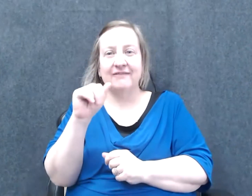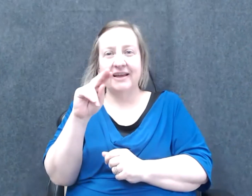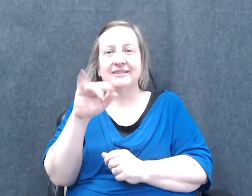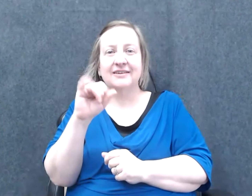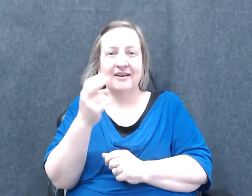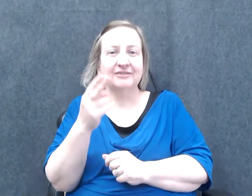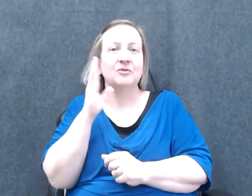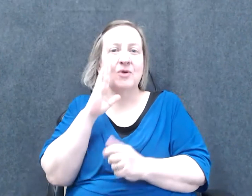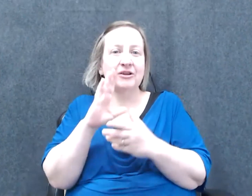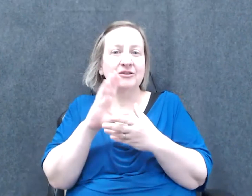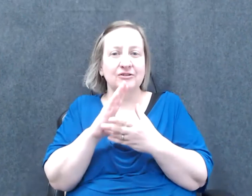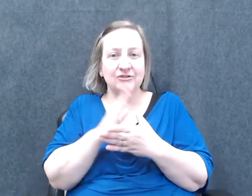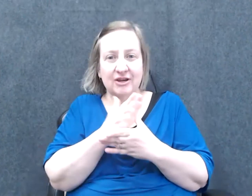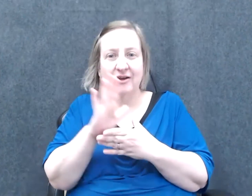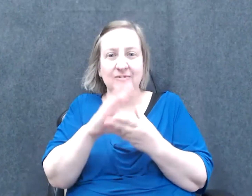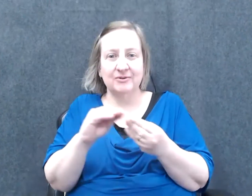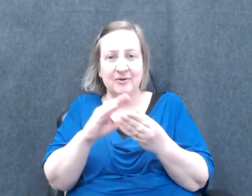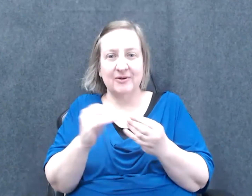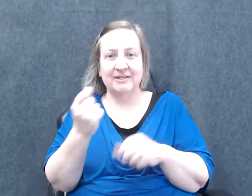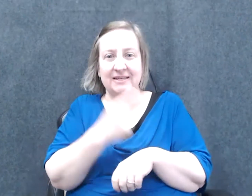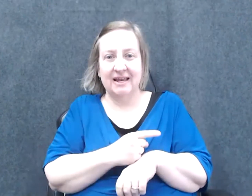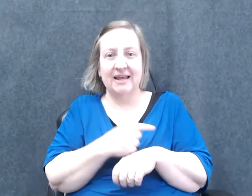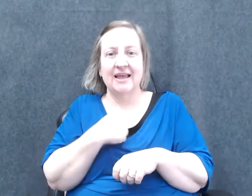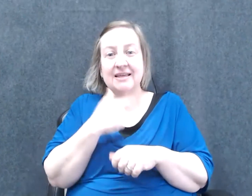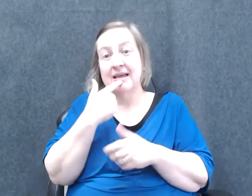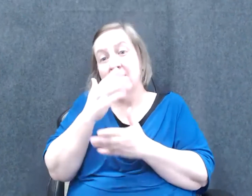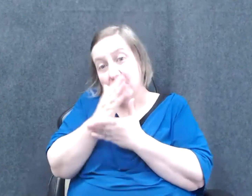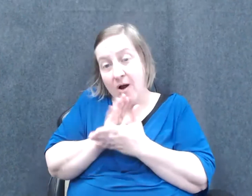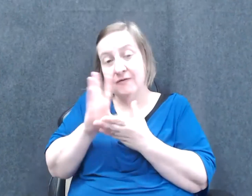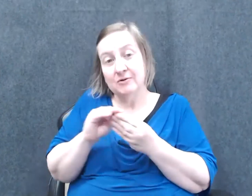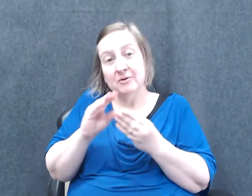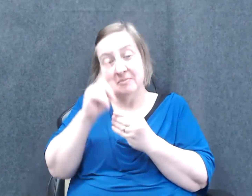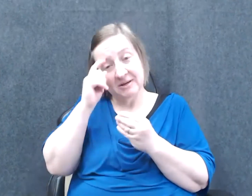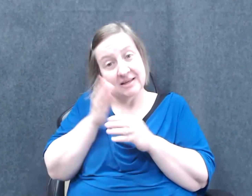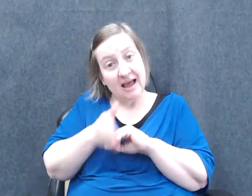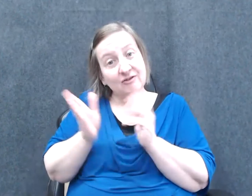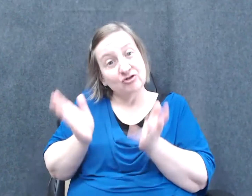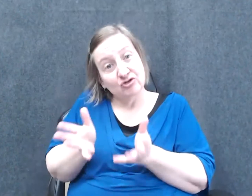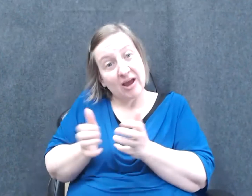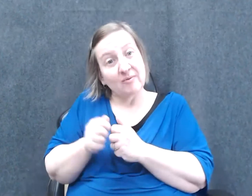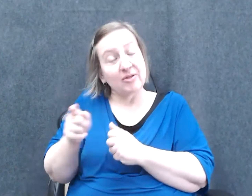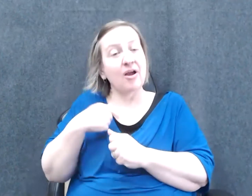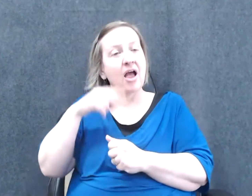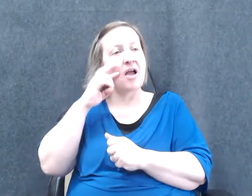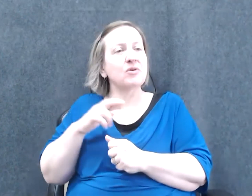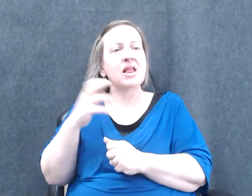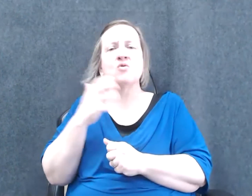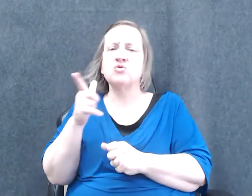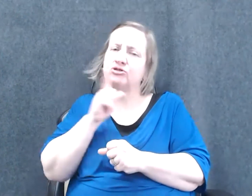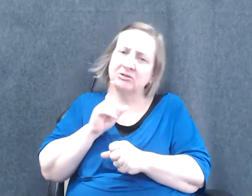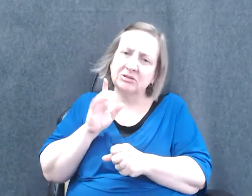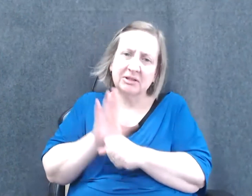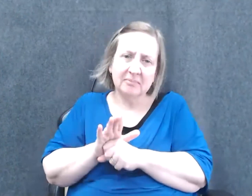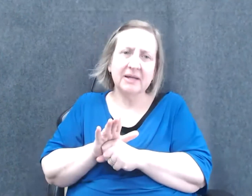of her story with us today. I say a part because after chatting with her, I realized how committed she has stayed